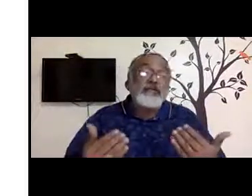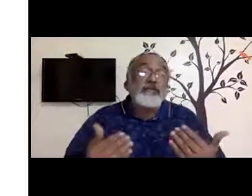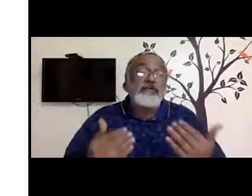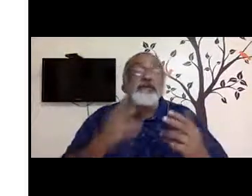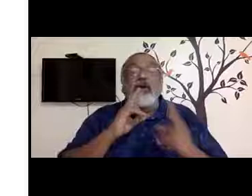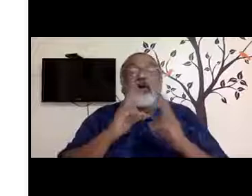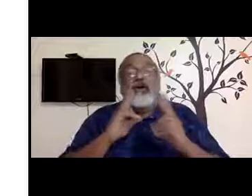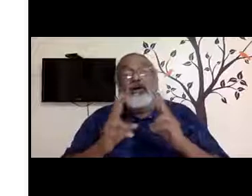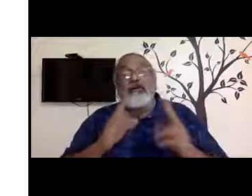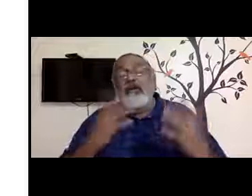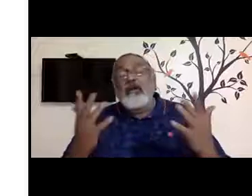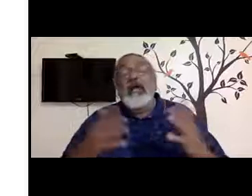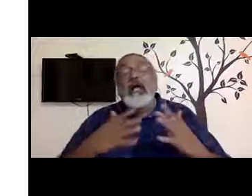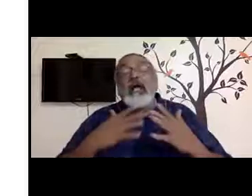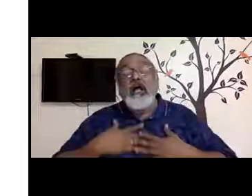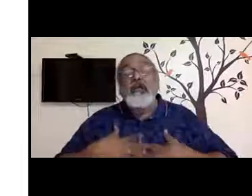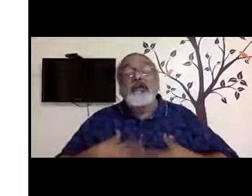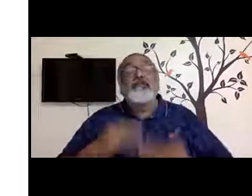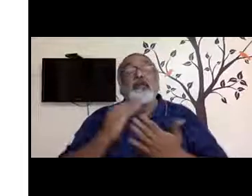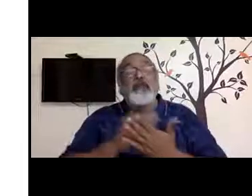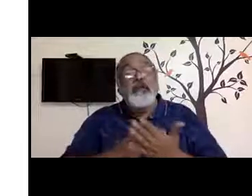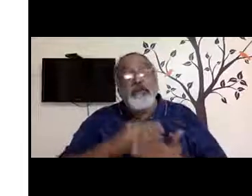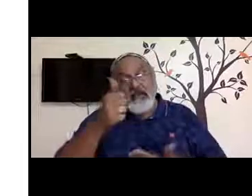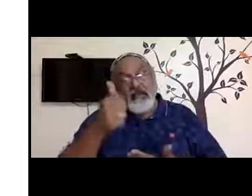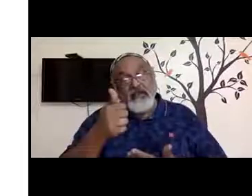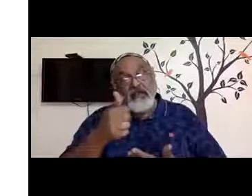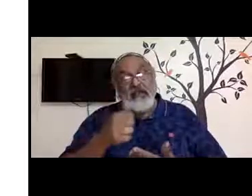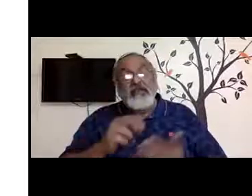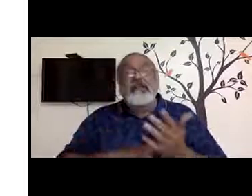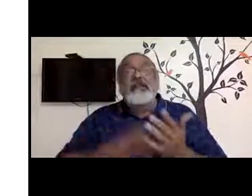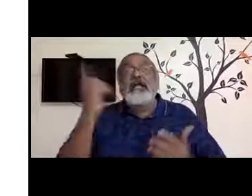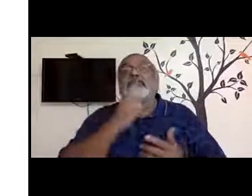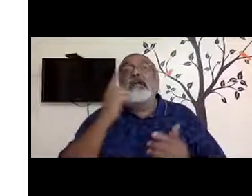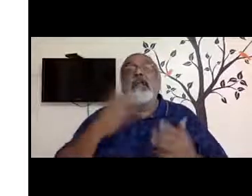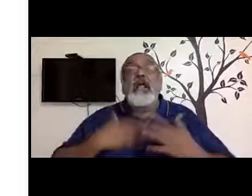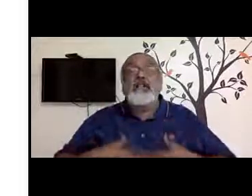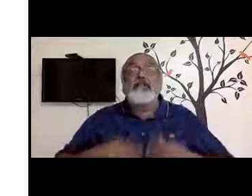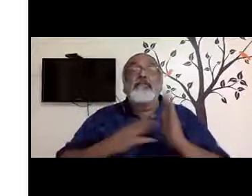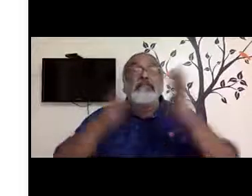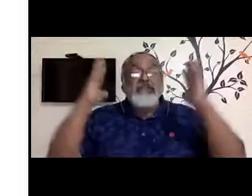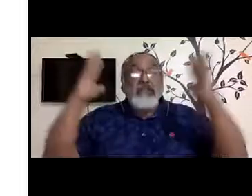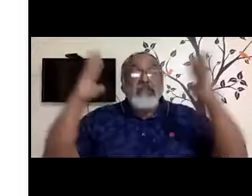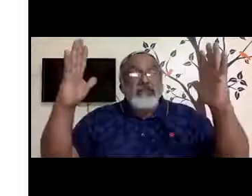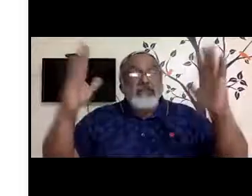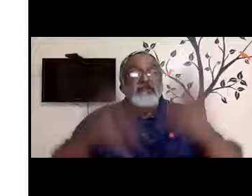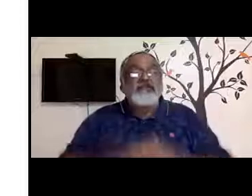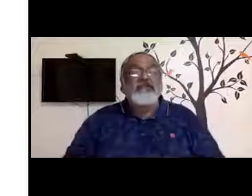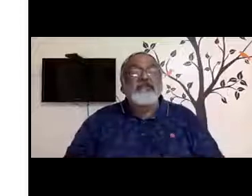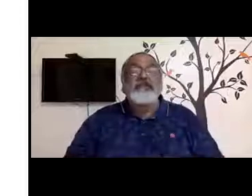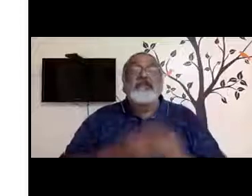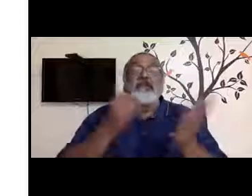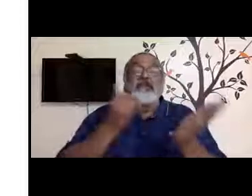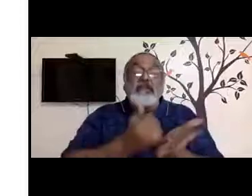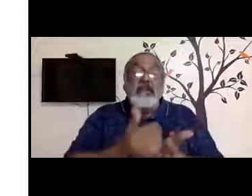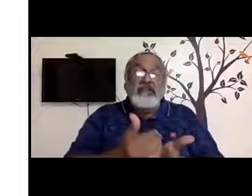So we have different health programs in India. We have the National Health Mission, and under the National Health Mission, we have